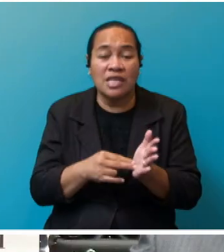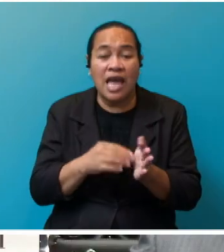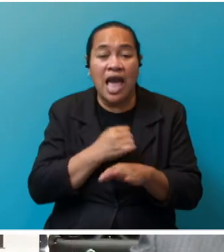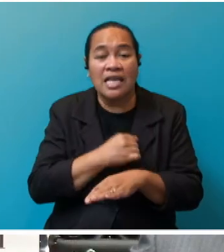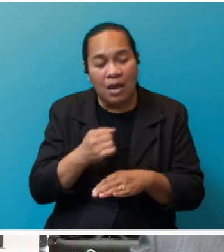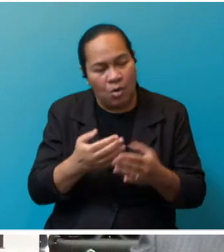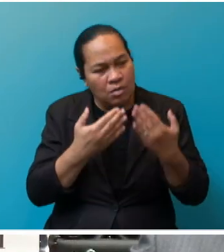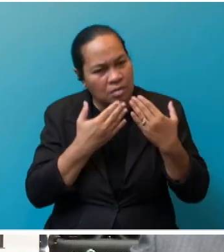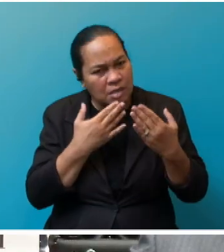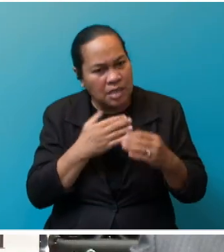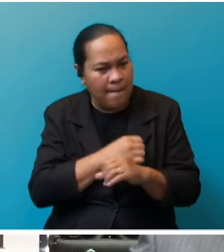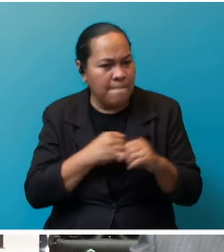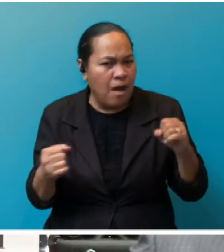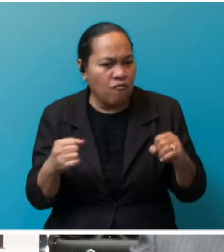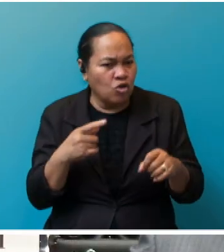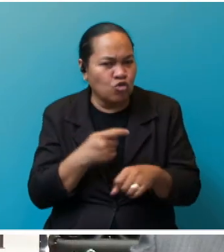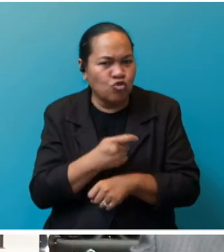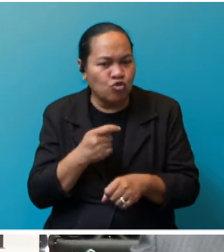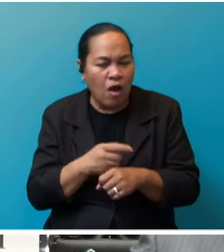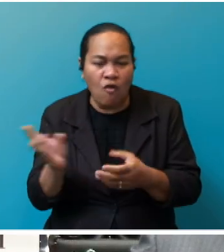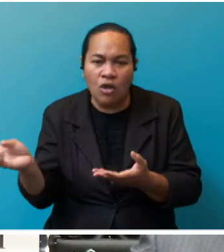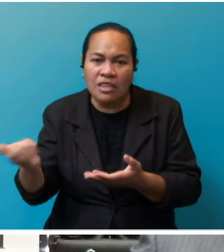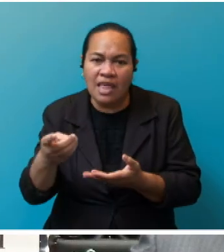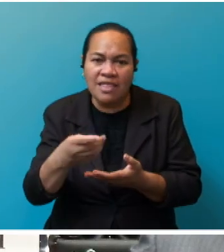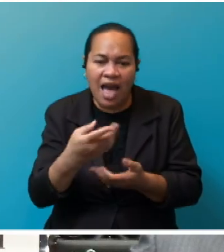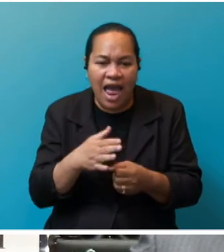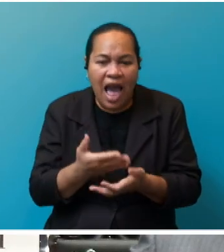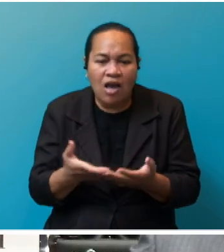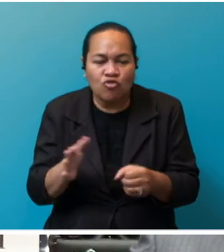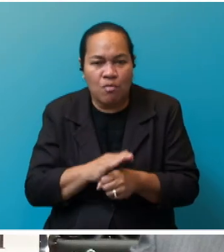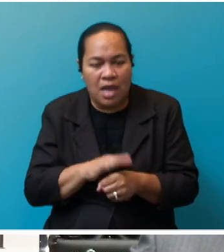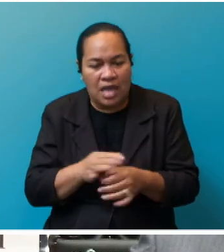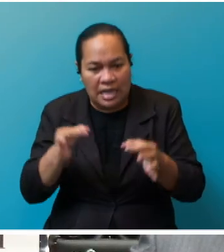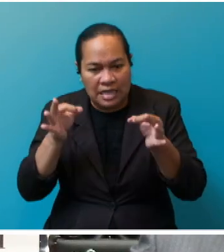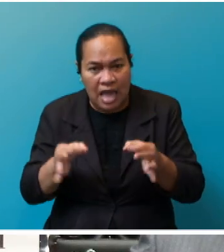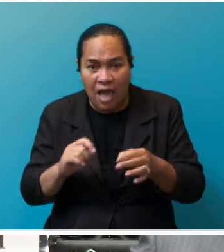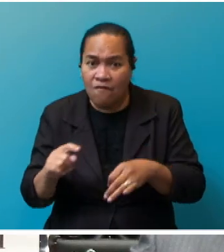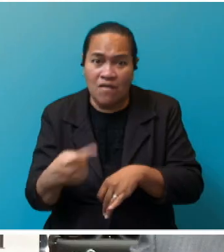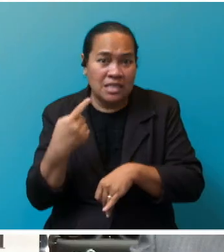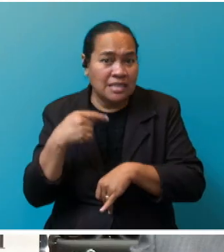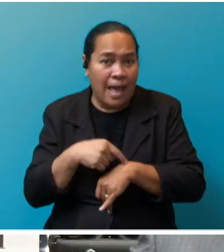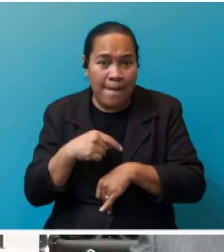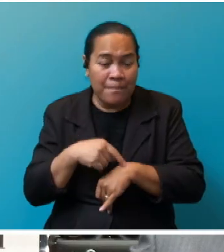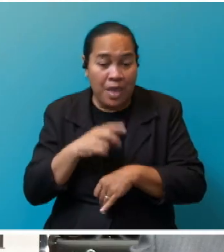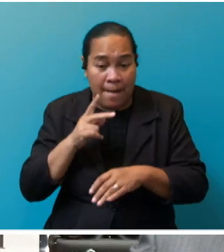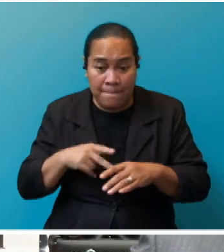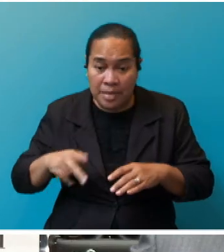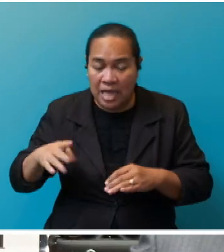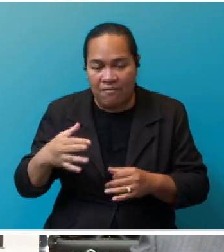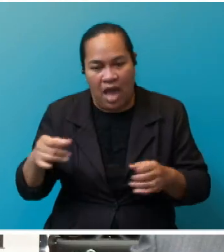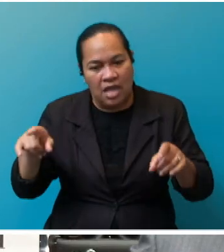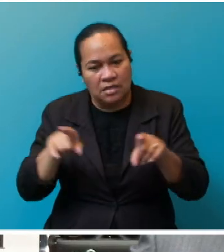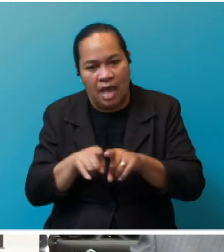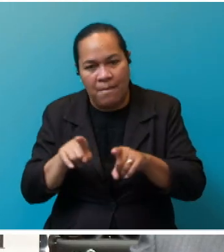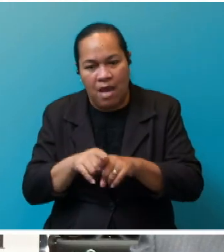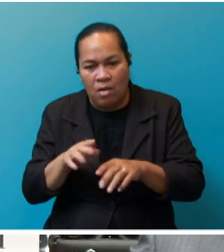as a powerful tool for data-driven decision-making. For the first time, the Pacific has a common platform to measure